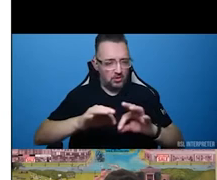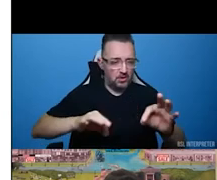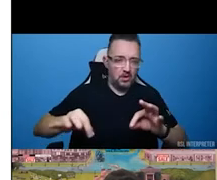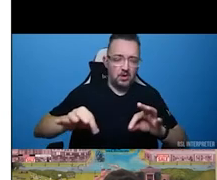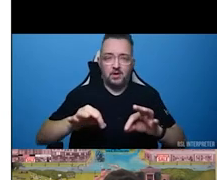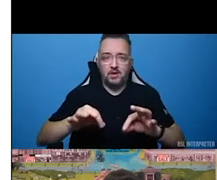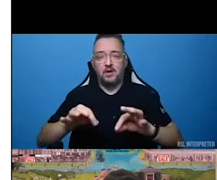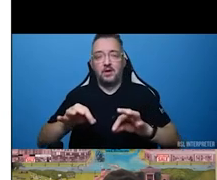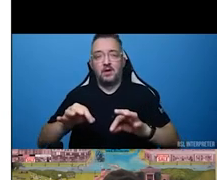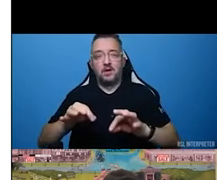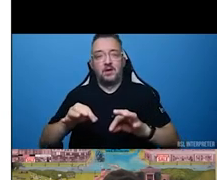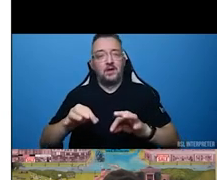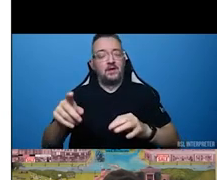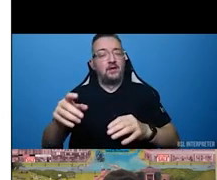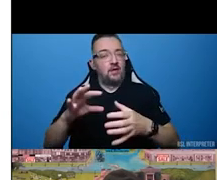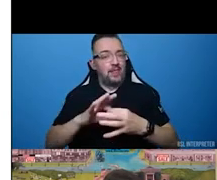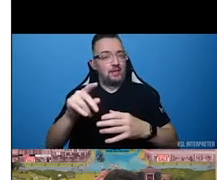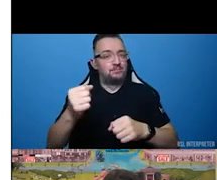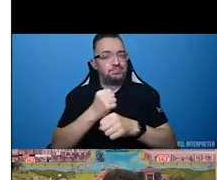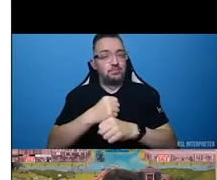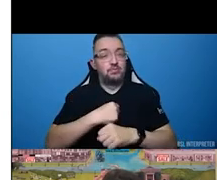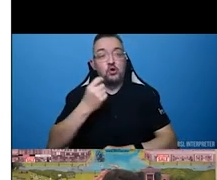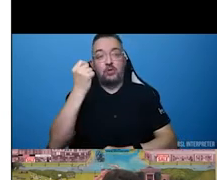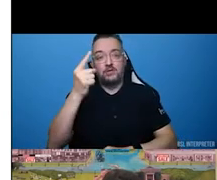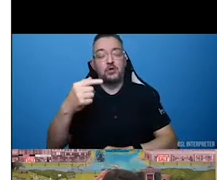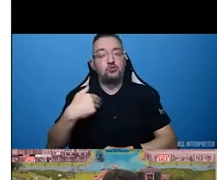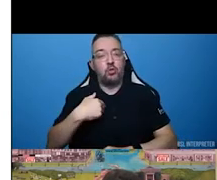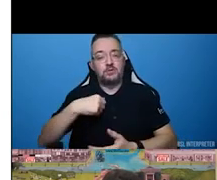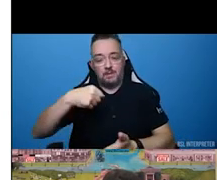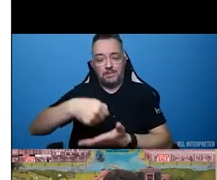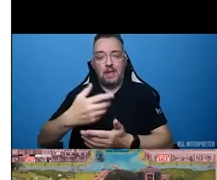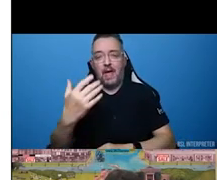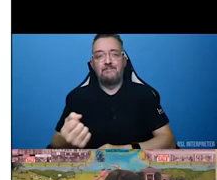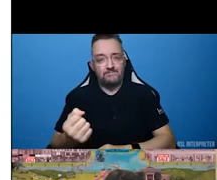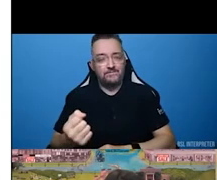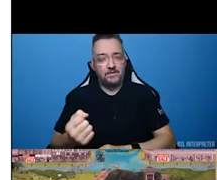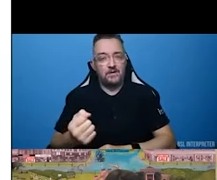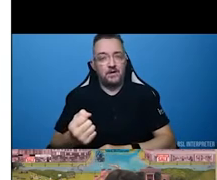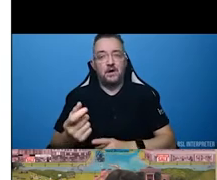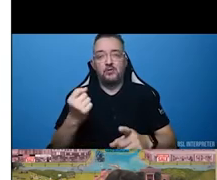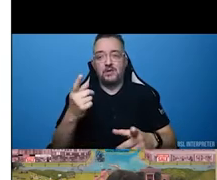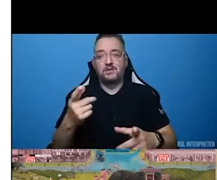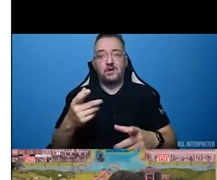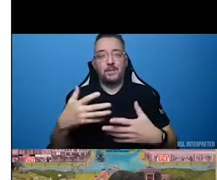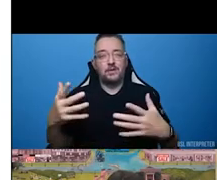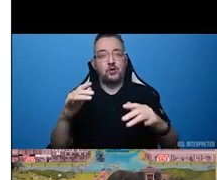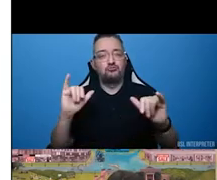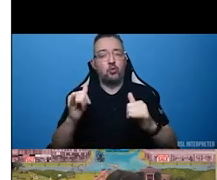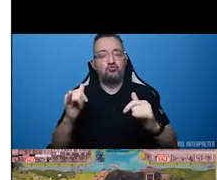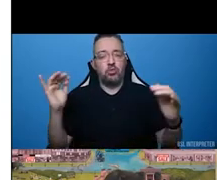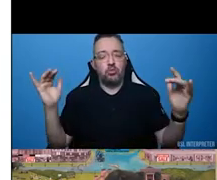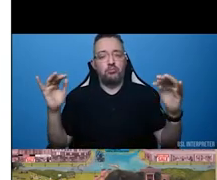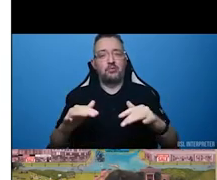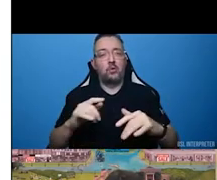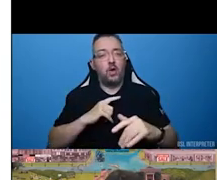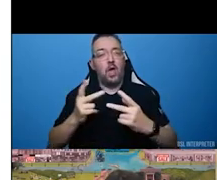installation for the Art Biennale, we realized that there were toilets in the basement, and it became a really big social hub because all the other